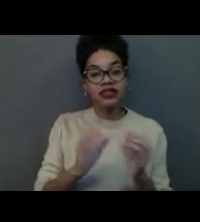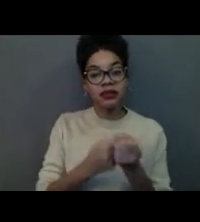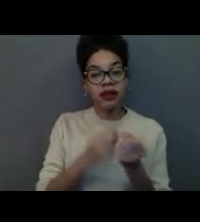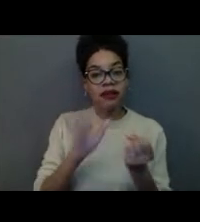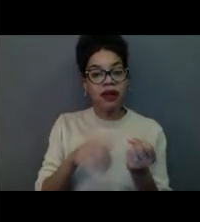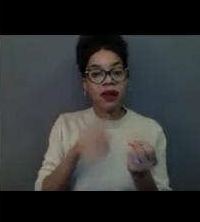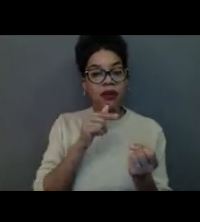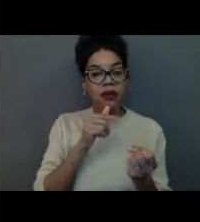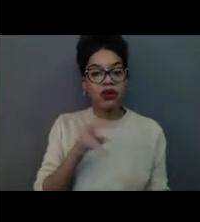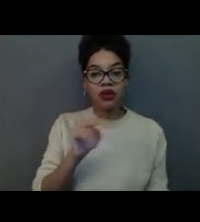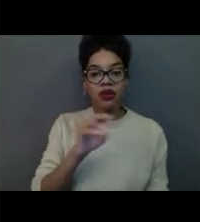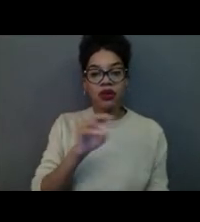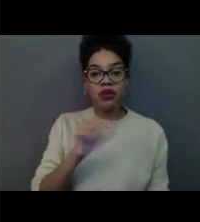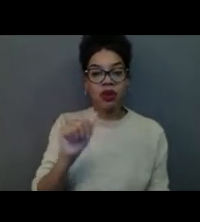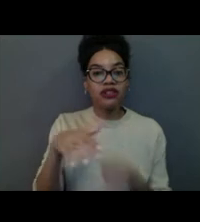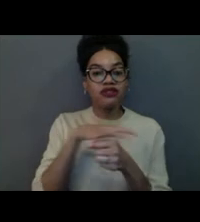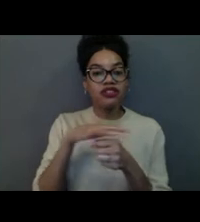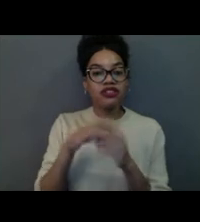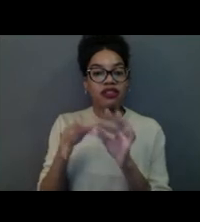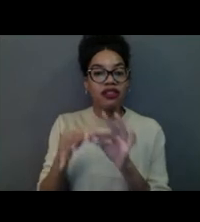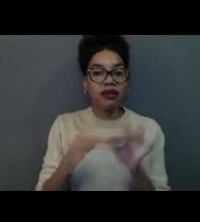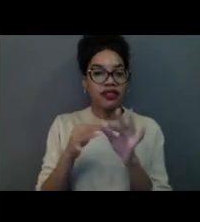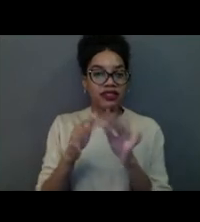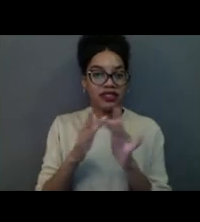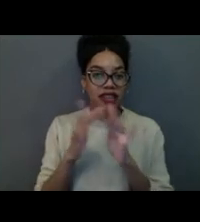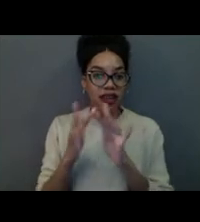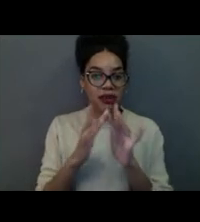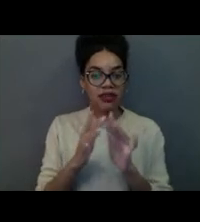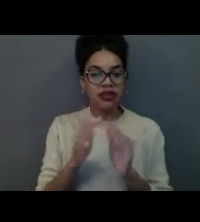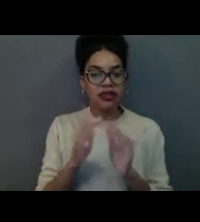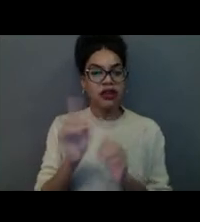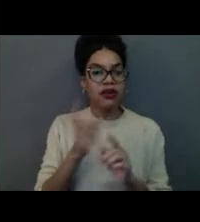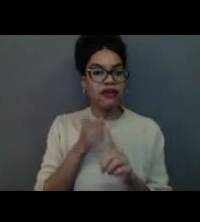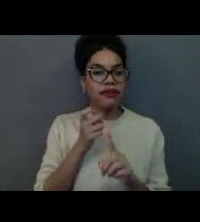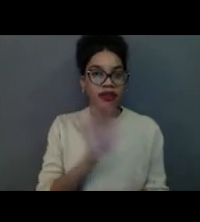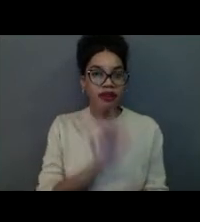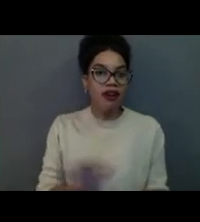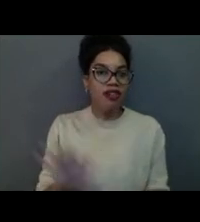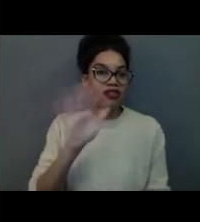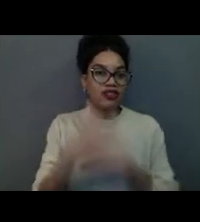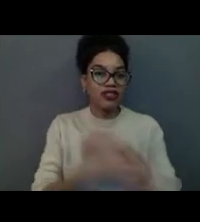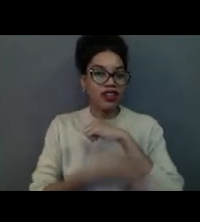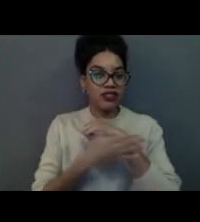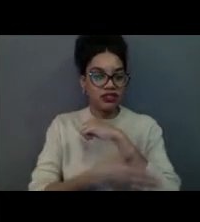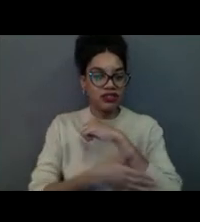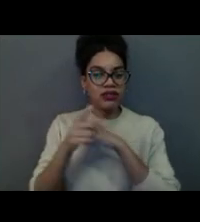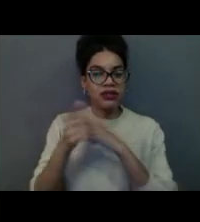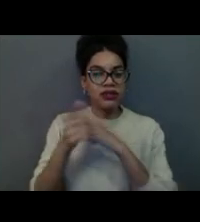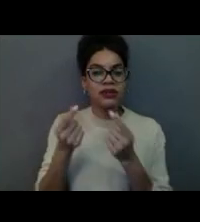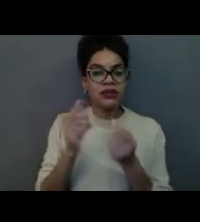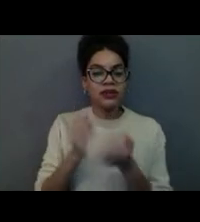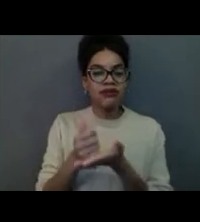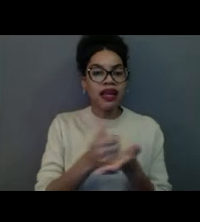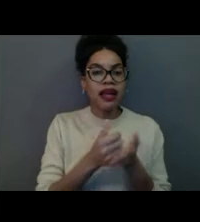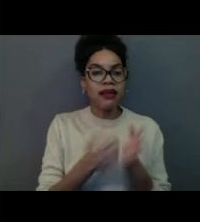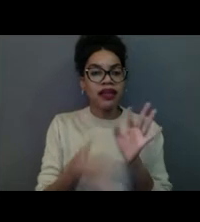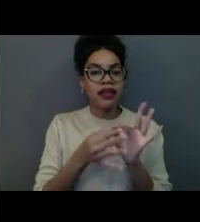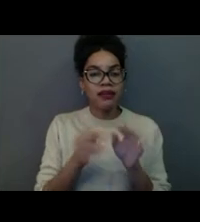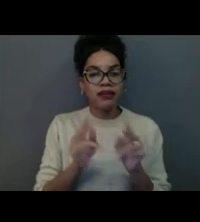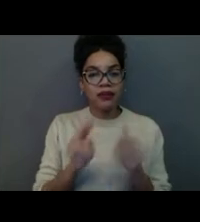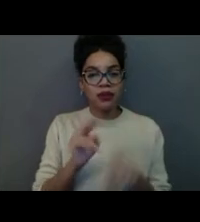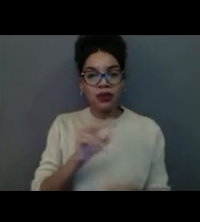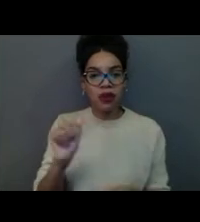Collaboration Network, which is spread across the country and helps connect people to all that NOAA does. It's also sponsored by Woods Hole Sea Grant, where I